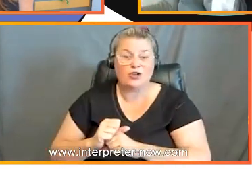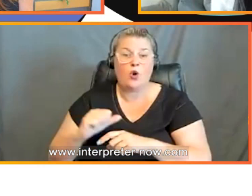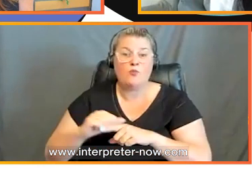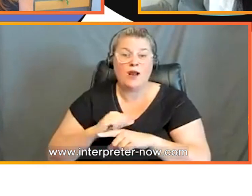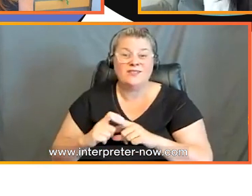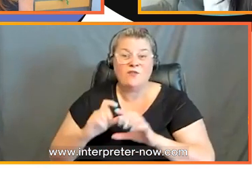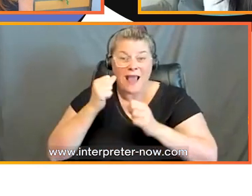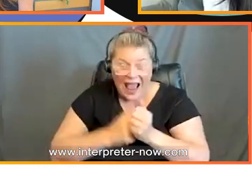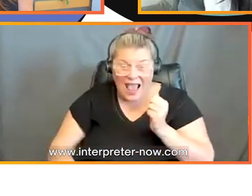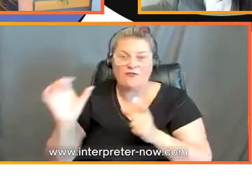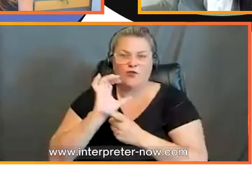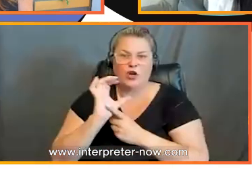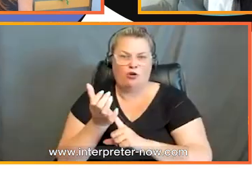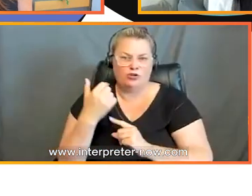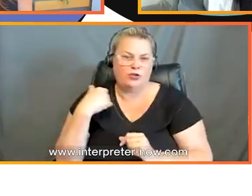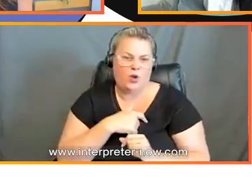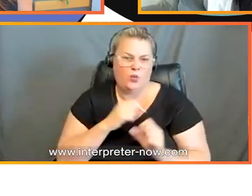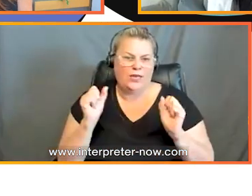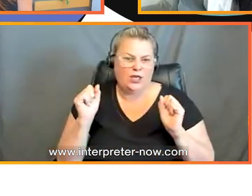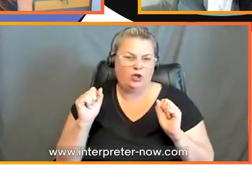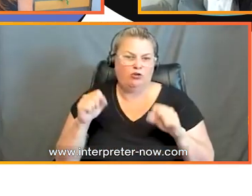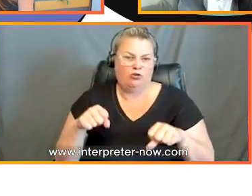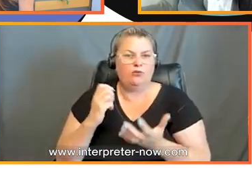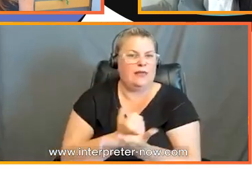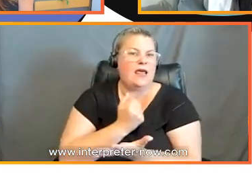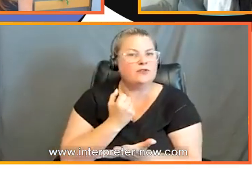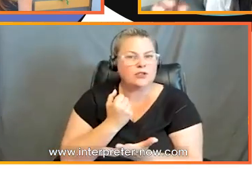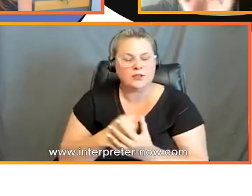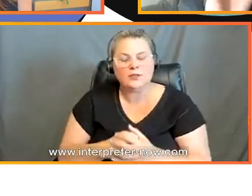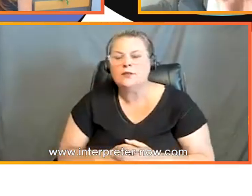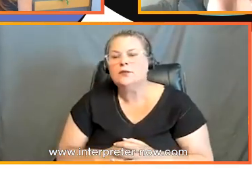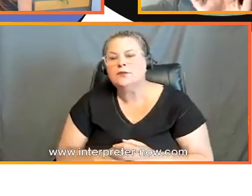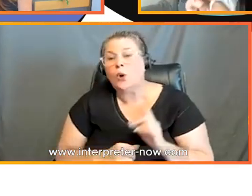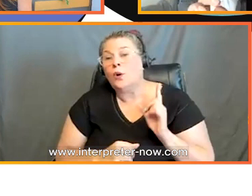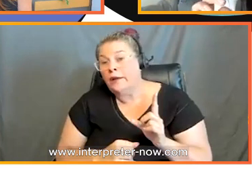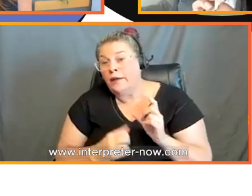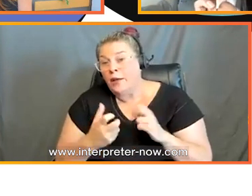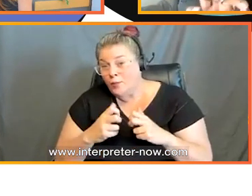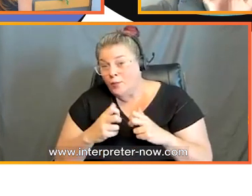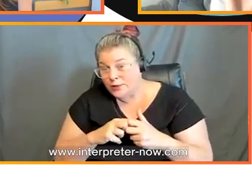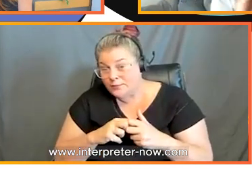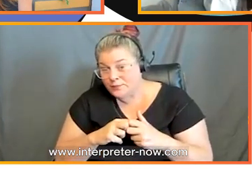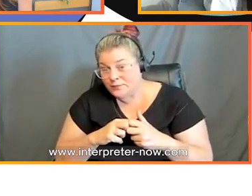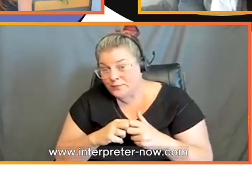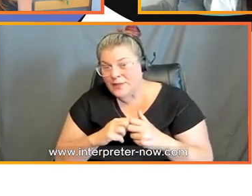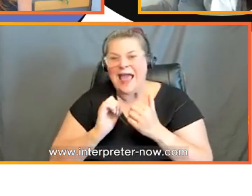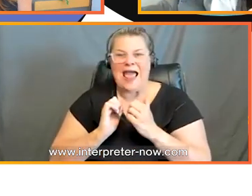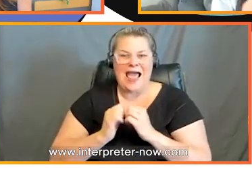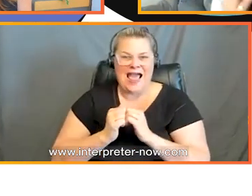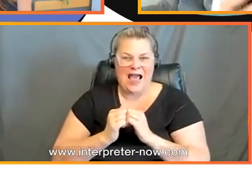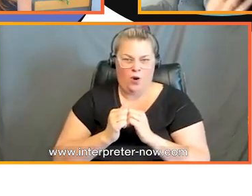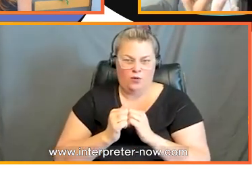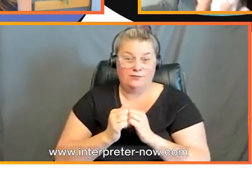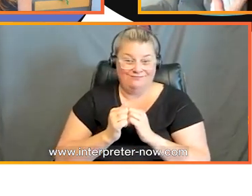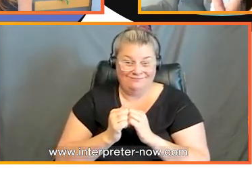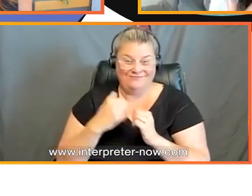world that we could be leveraging. Now, the problem is the way in which we do it. The